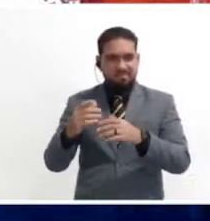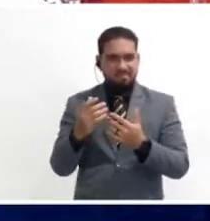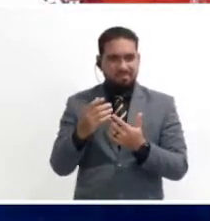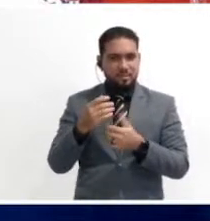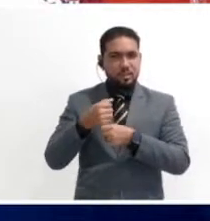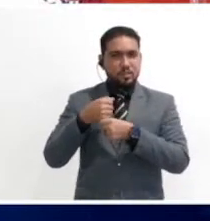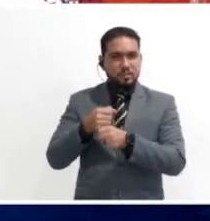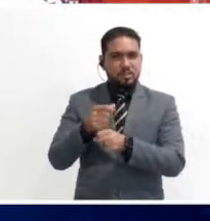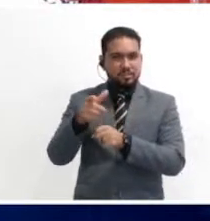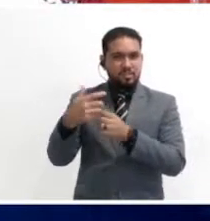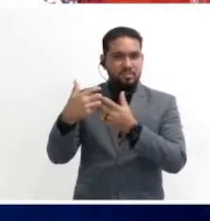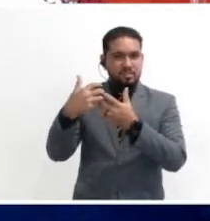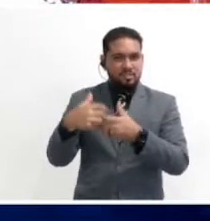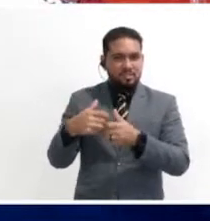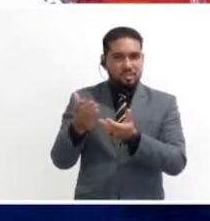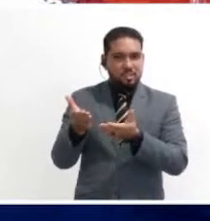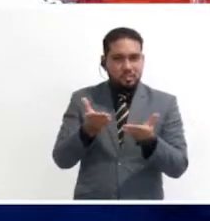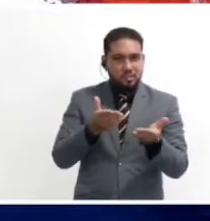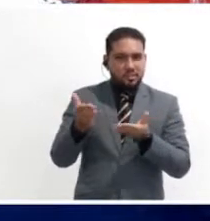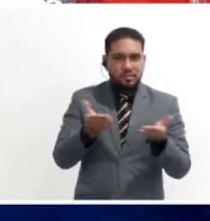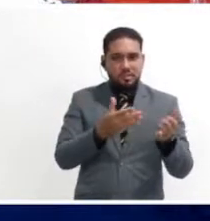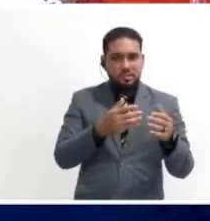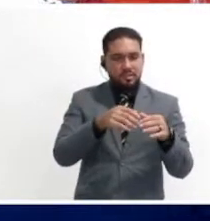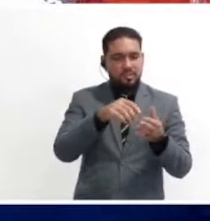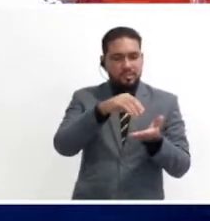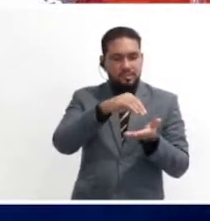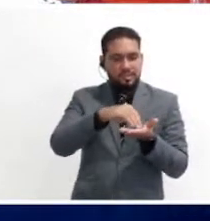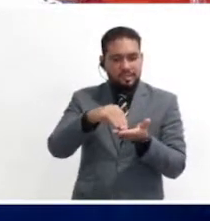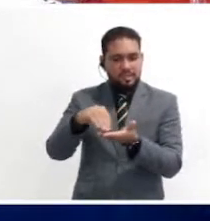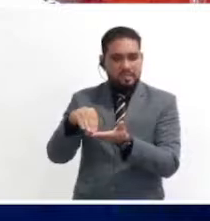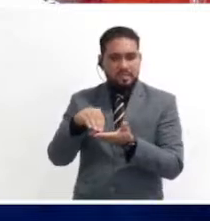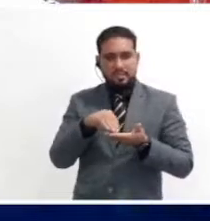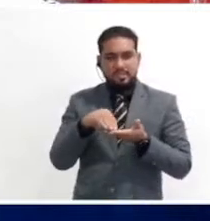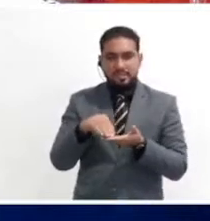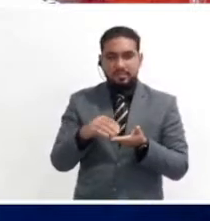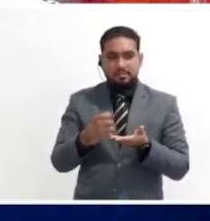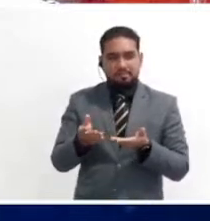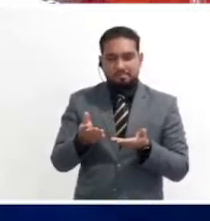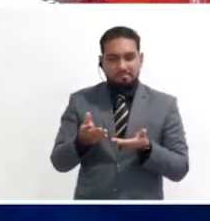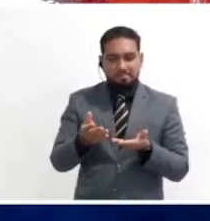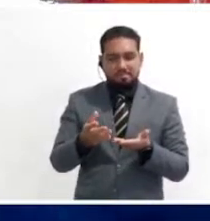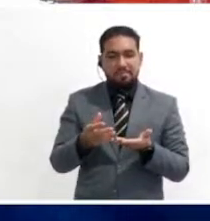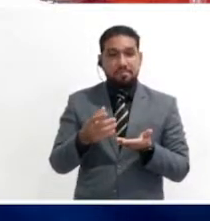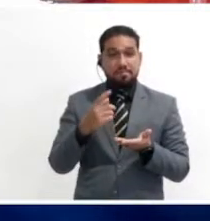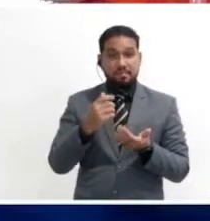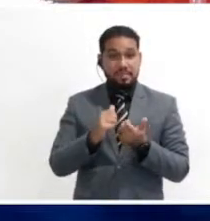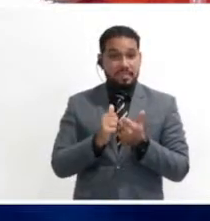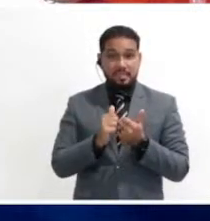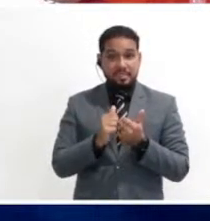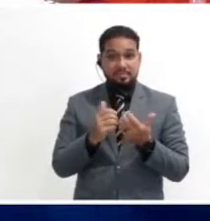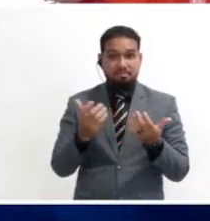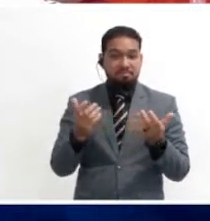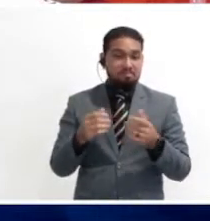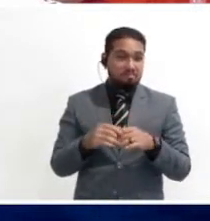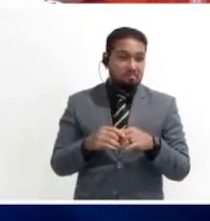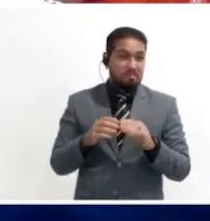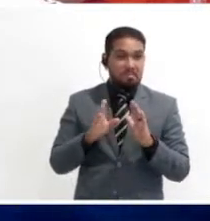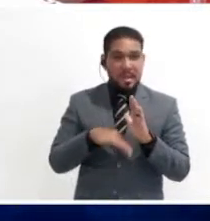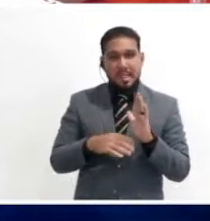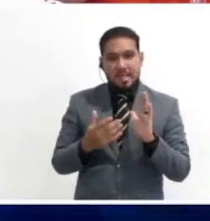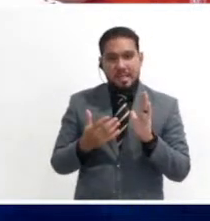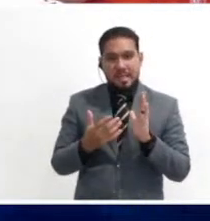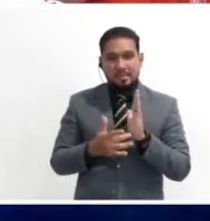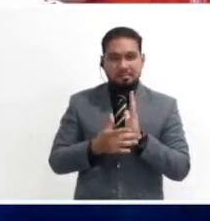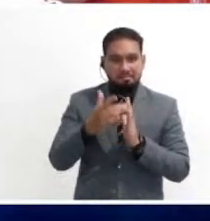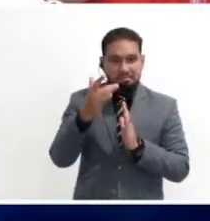So to make these kinds of parts, we're using the SMT technology. We usually do the SMT process first. So we screen a